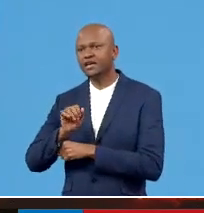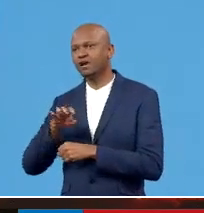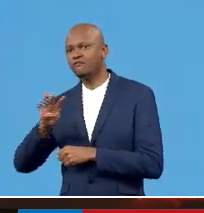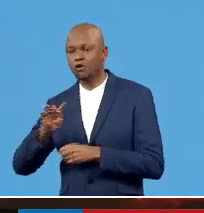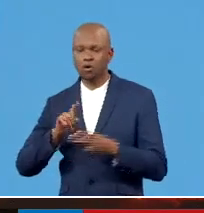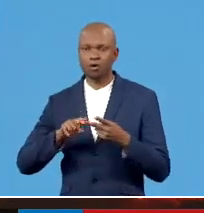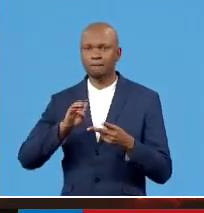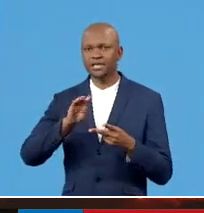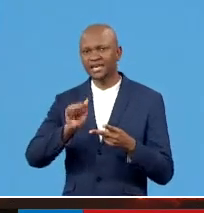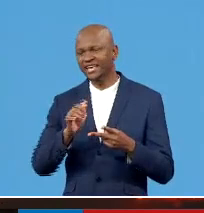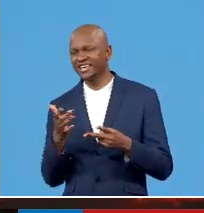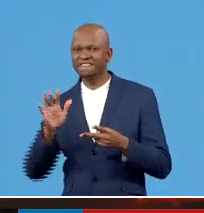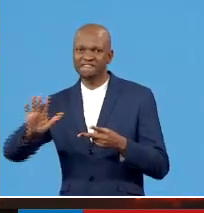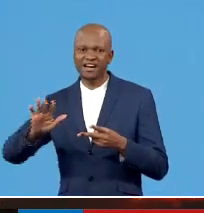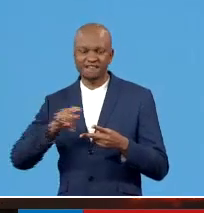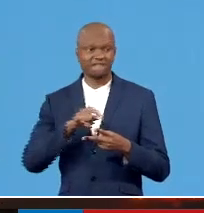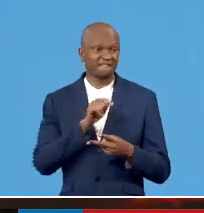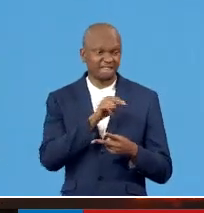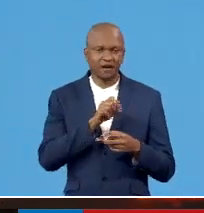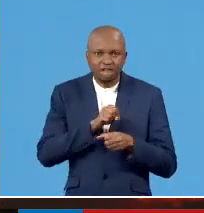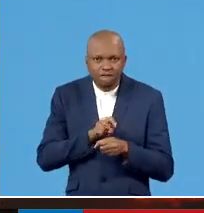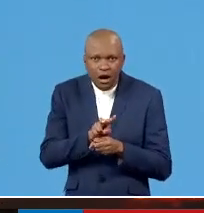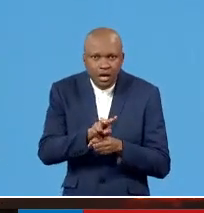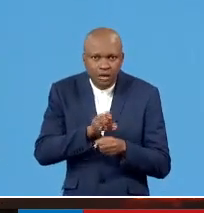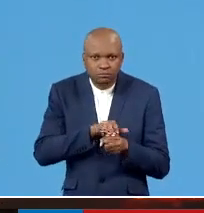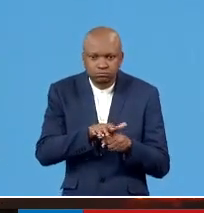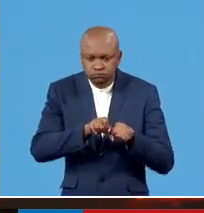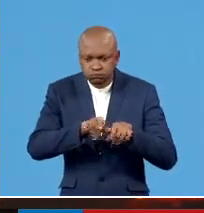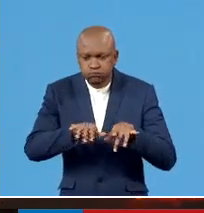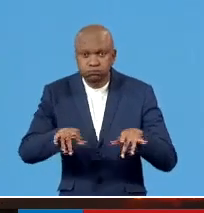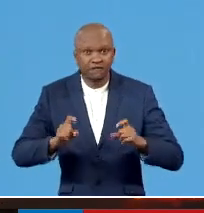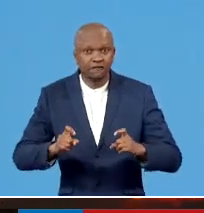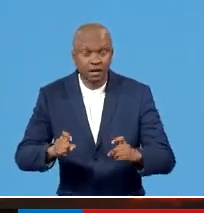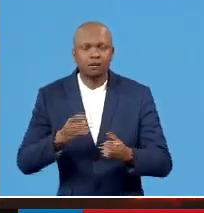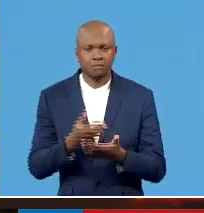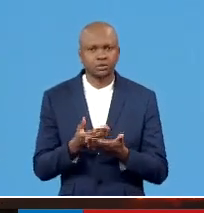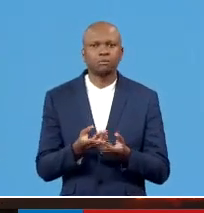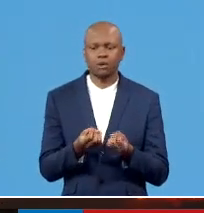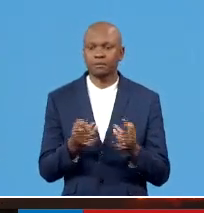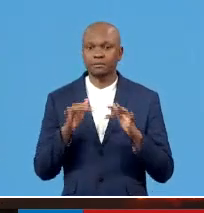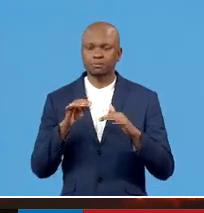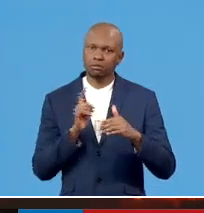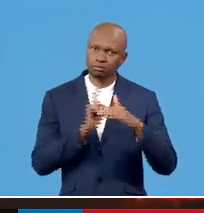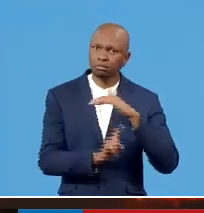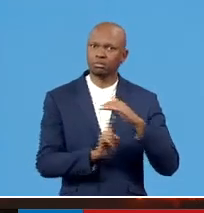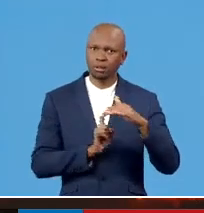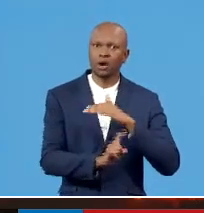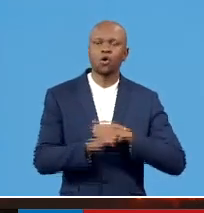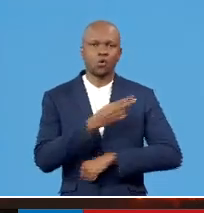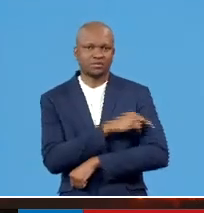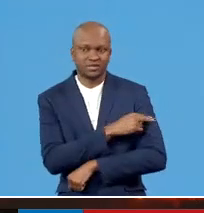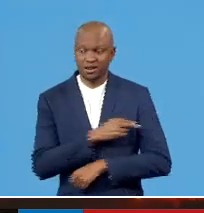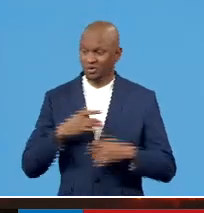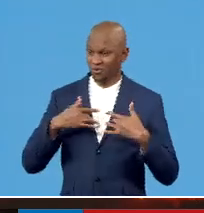BA5. Officials say the new subvariants are spreading more quickly and could lead to more hospitalizations. Should we be concerned in South